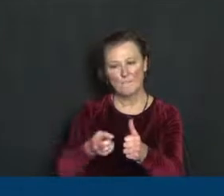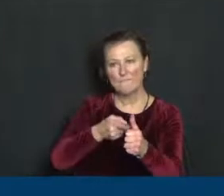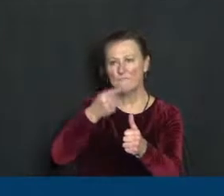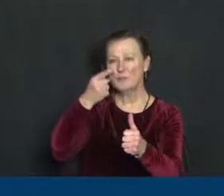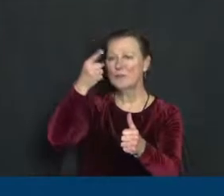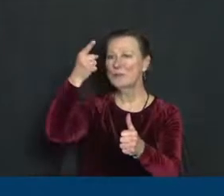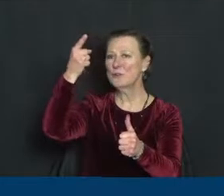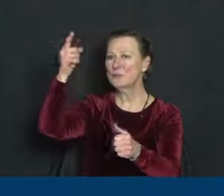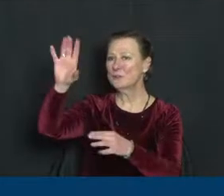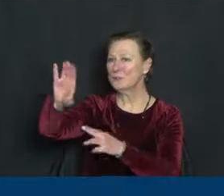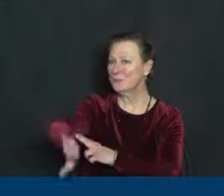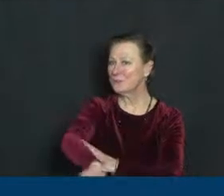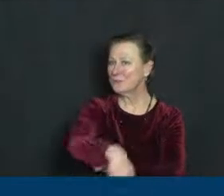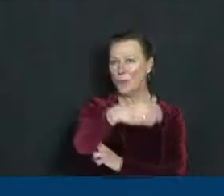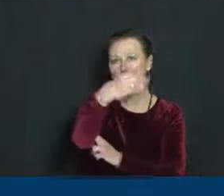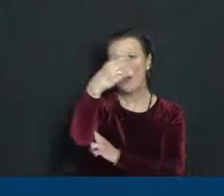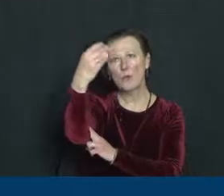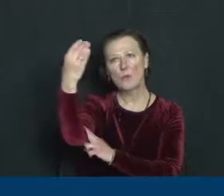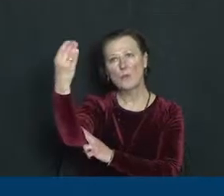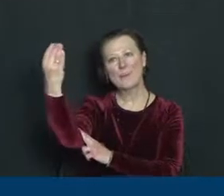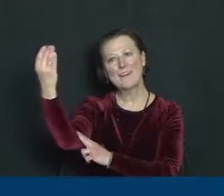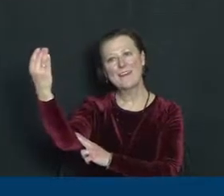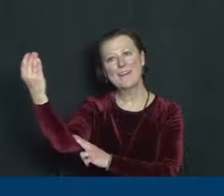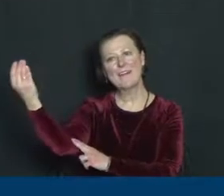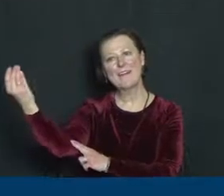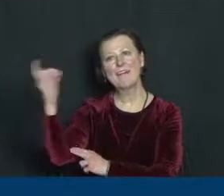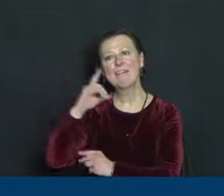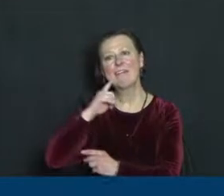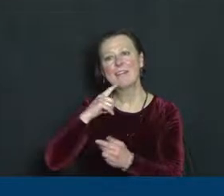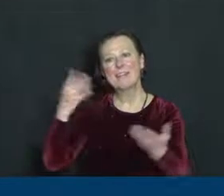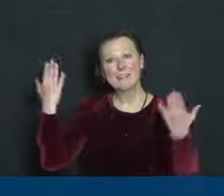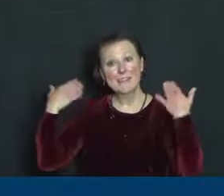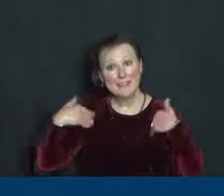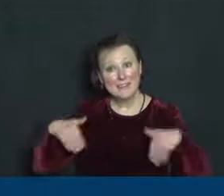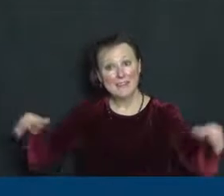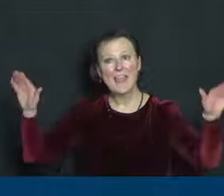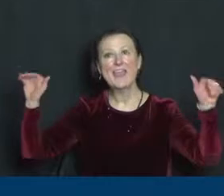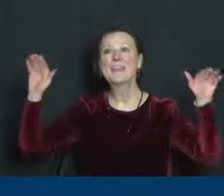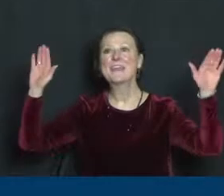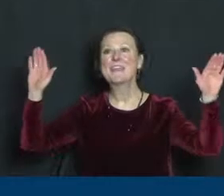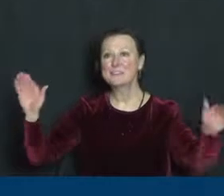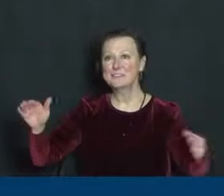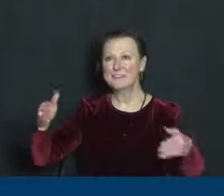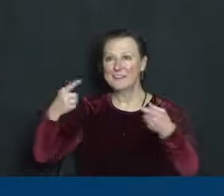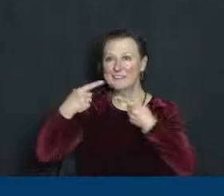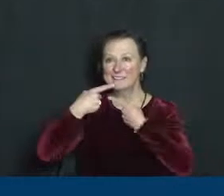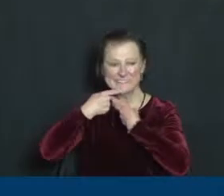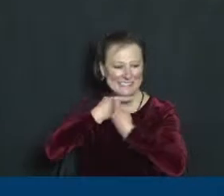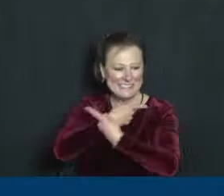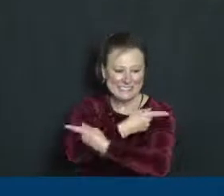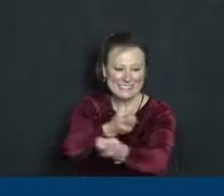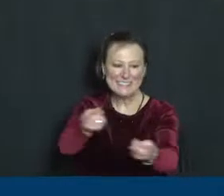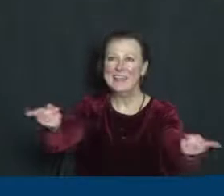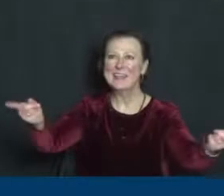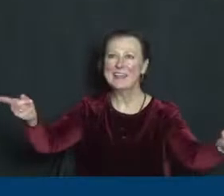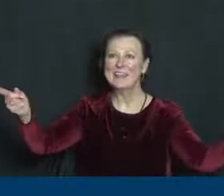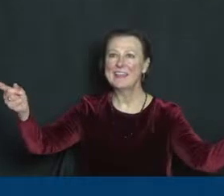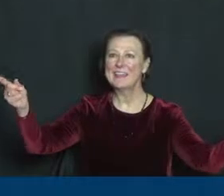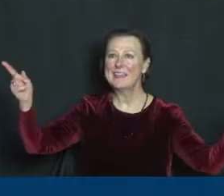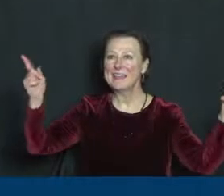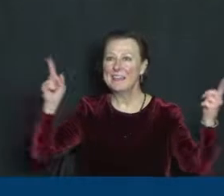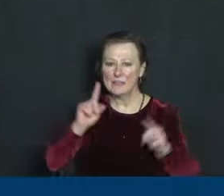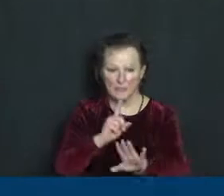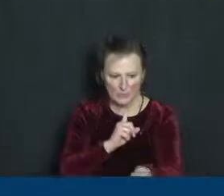The first Noel, the angel did